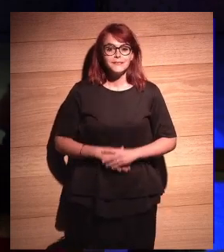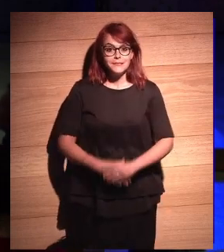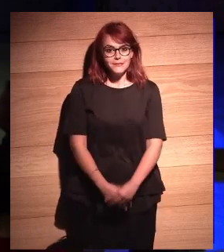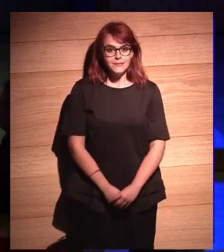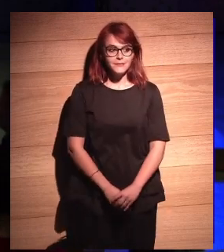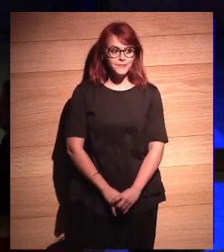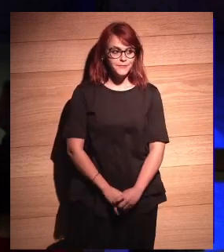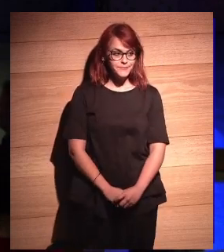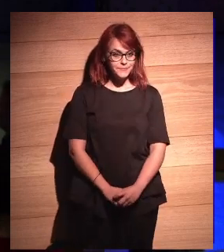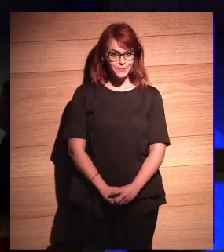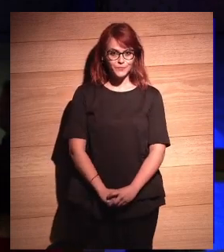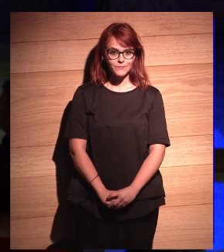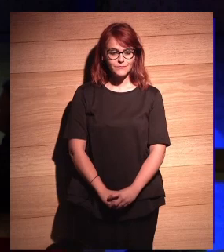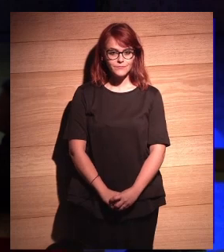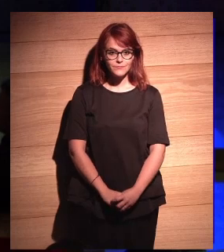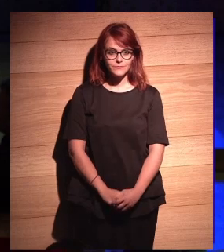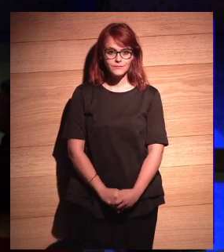the image is gone again.